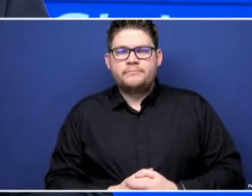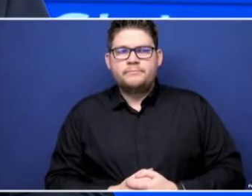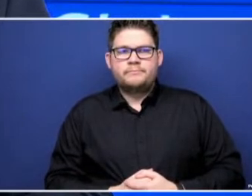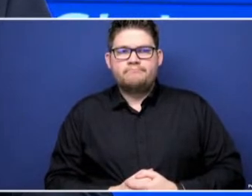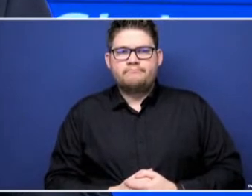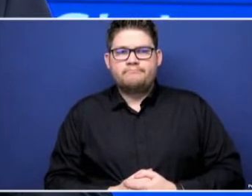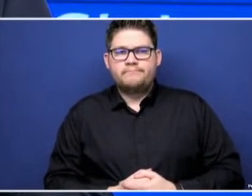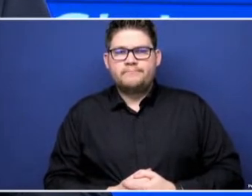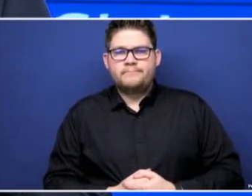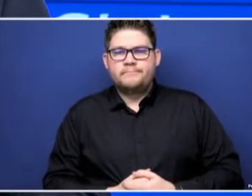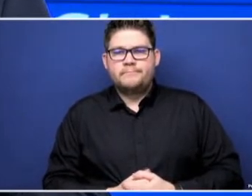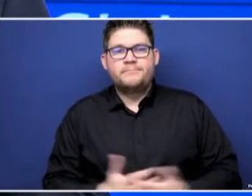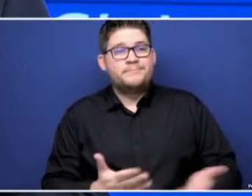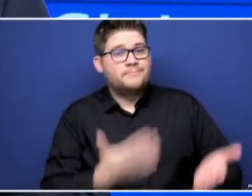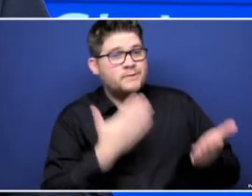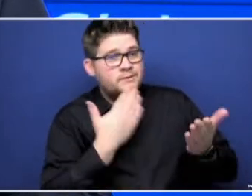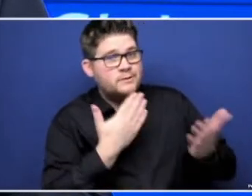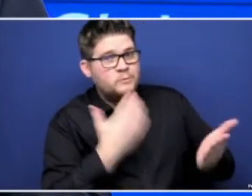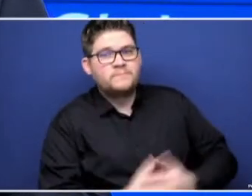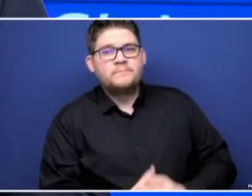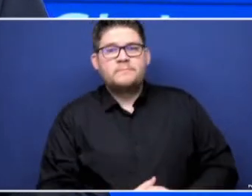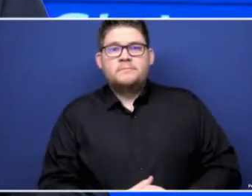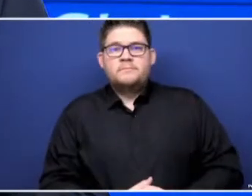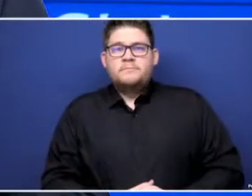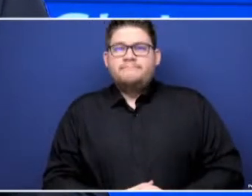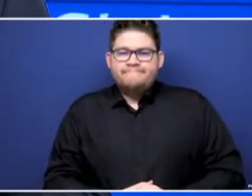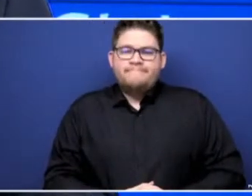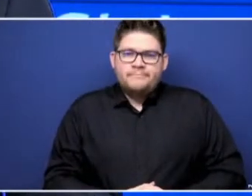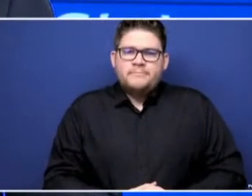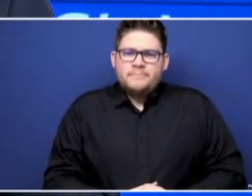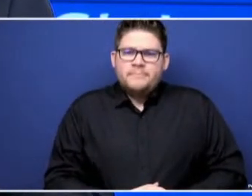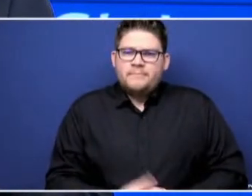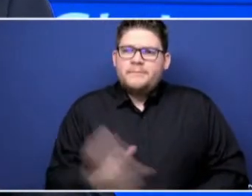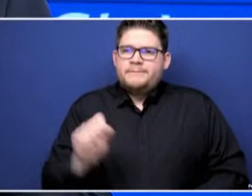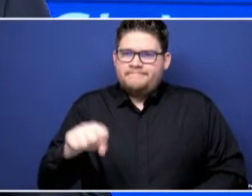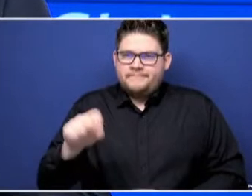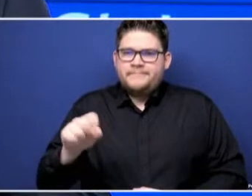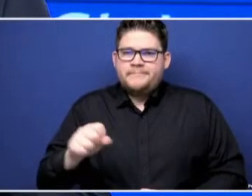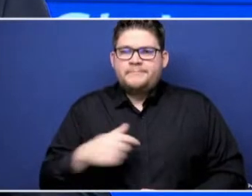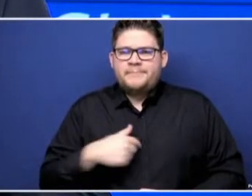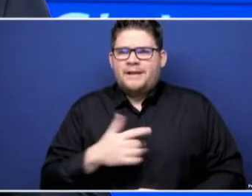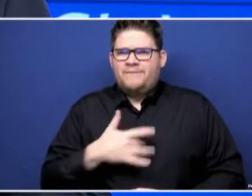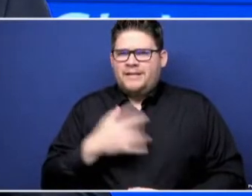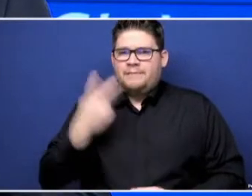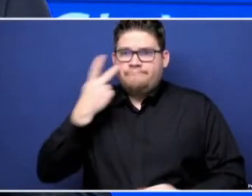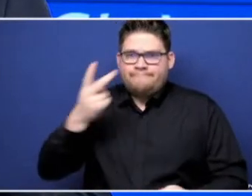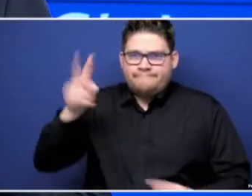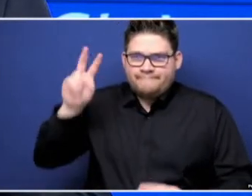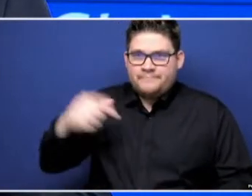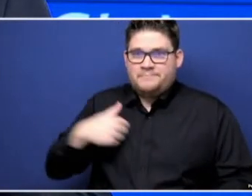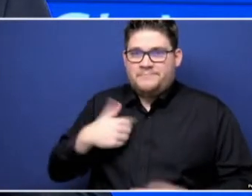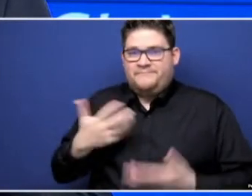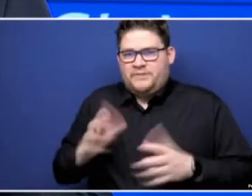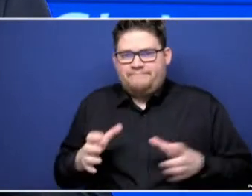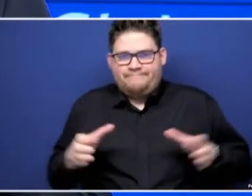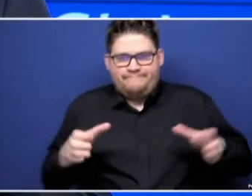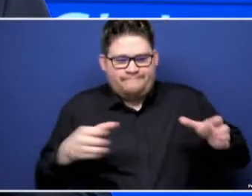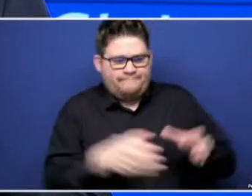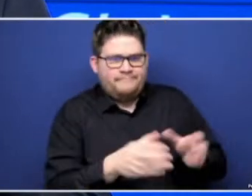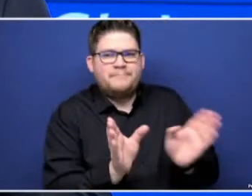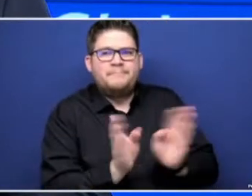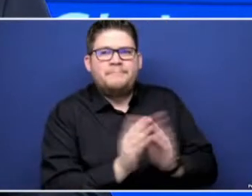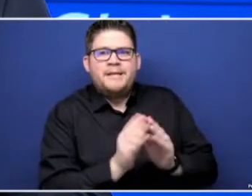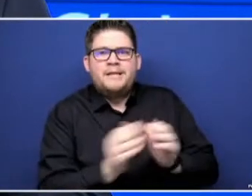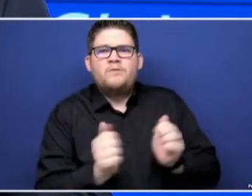basis, should it even make it to the floor of Congress or the Senate. And so I'm fairly confident that the relationships that we've had